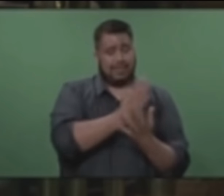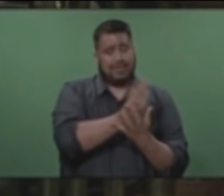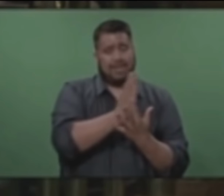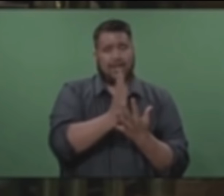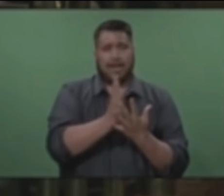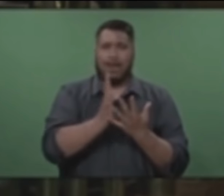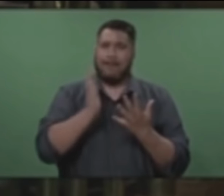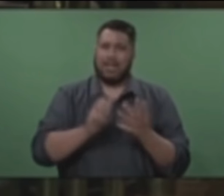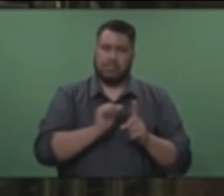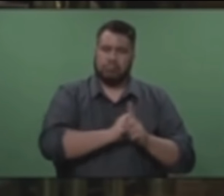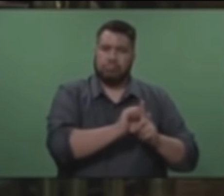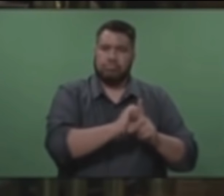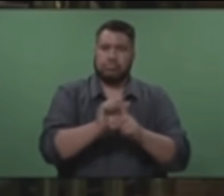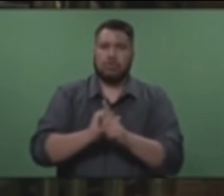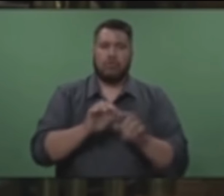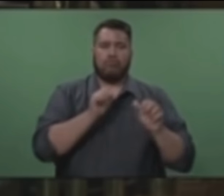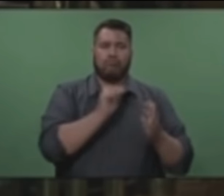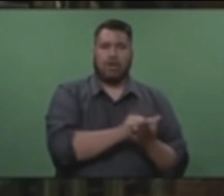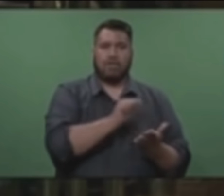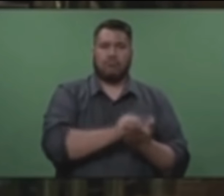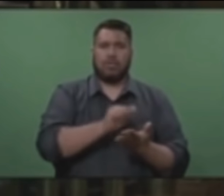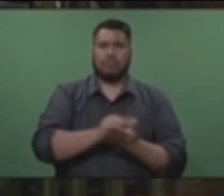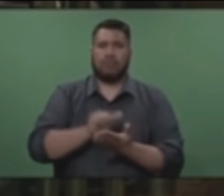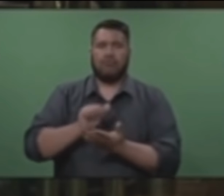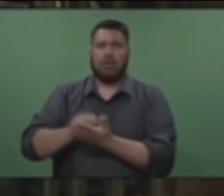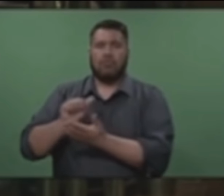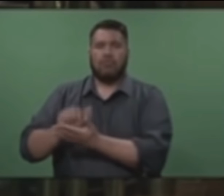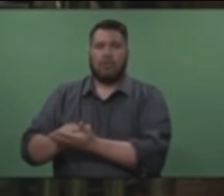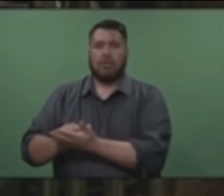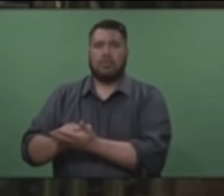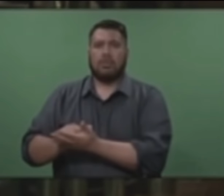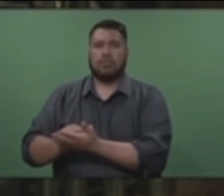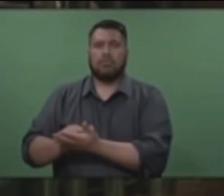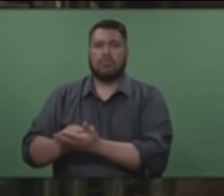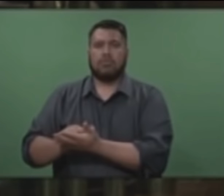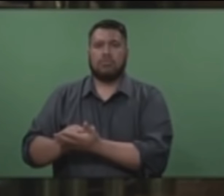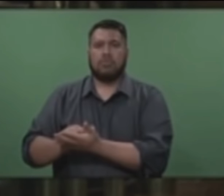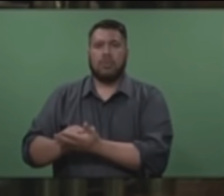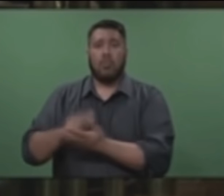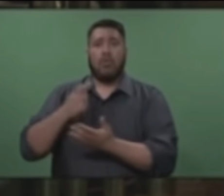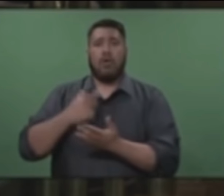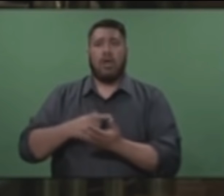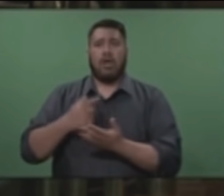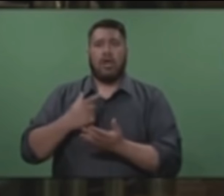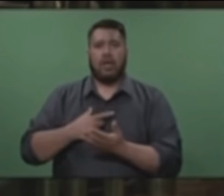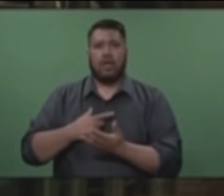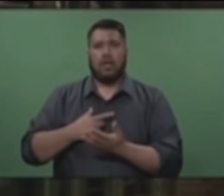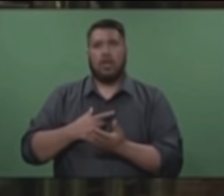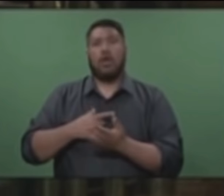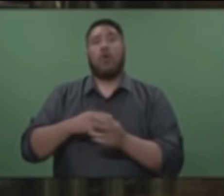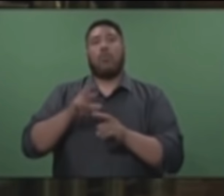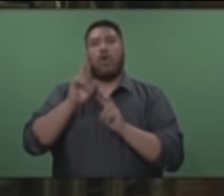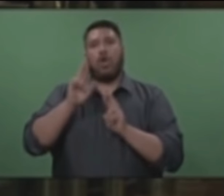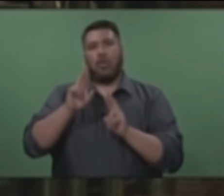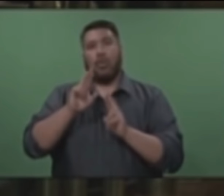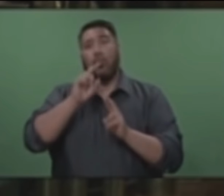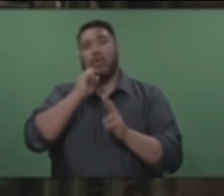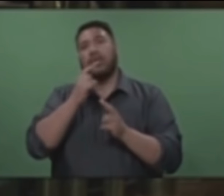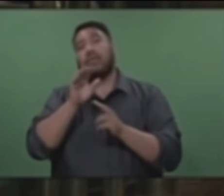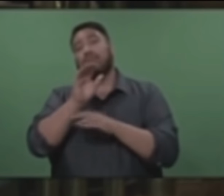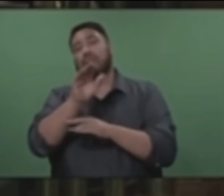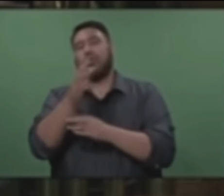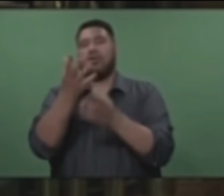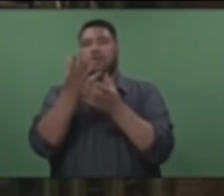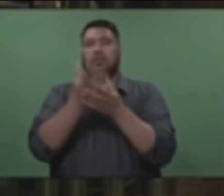any changes are relevant to and effective at solving the problems that have been